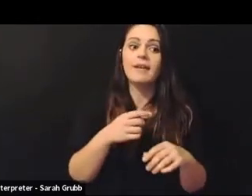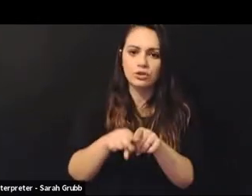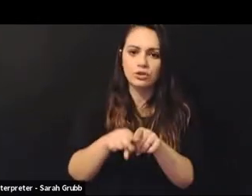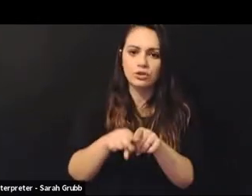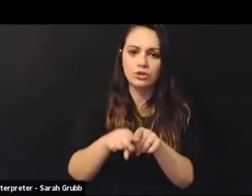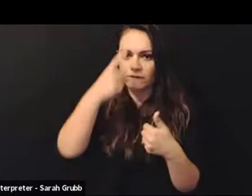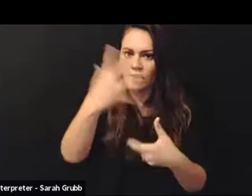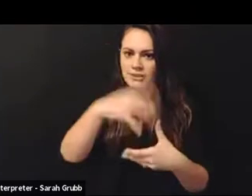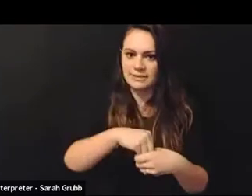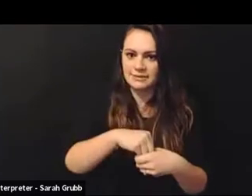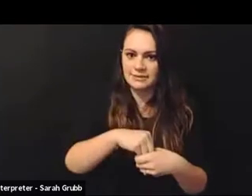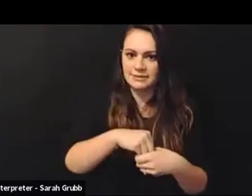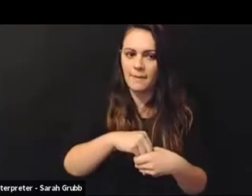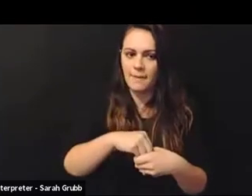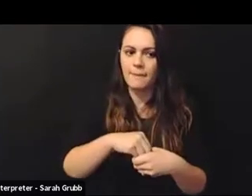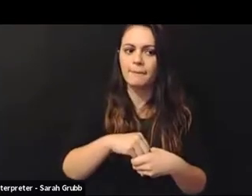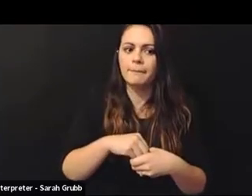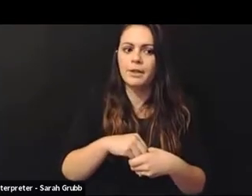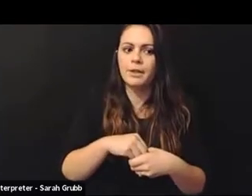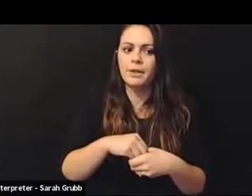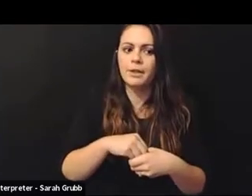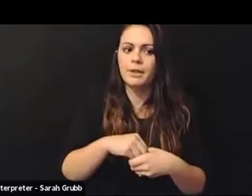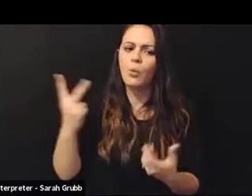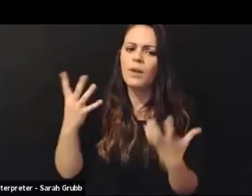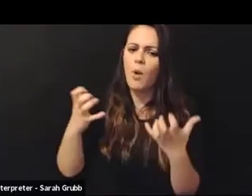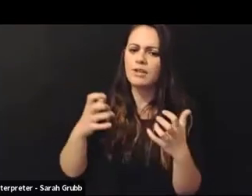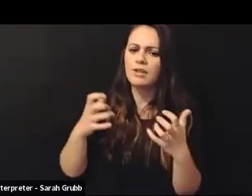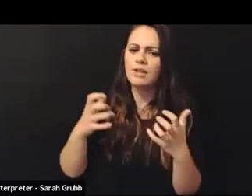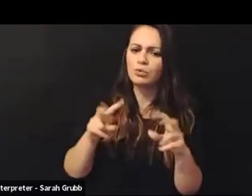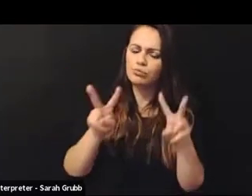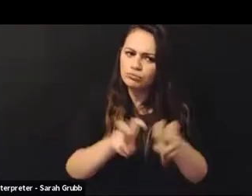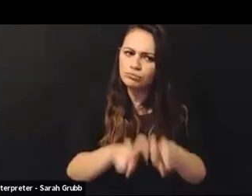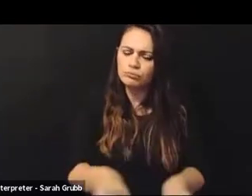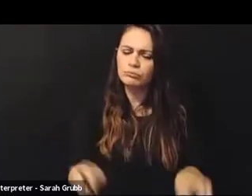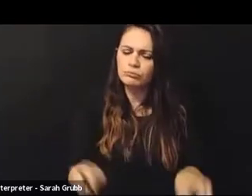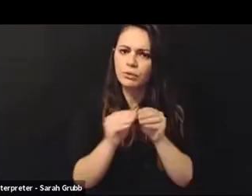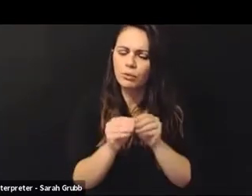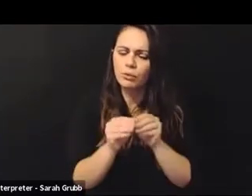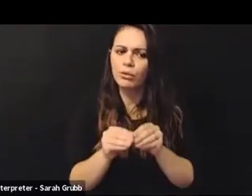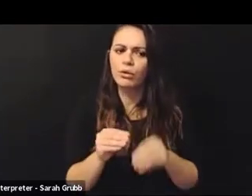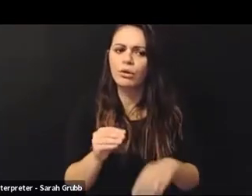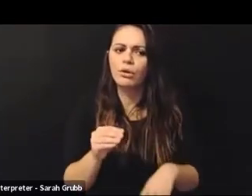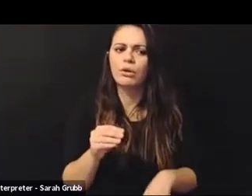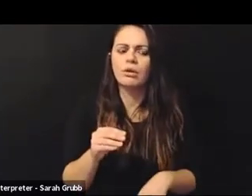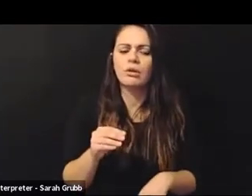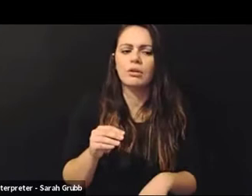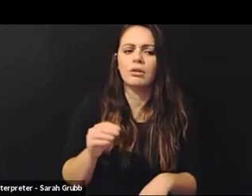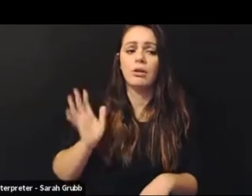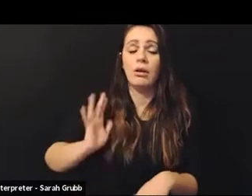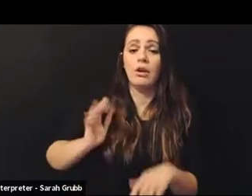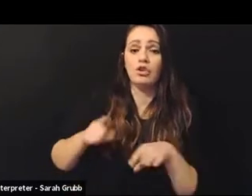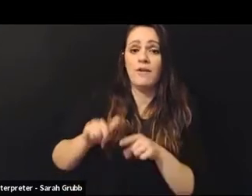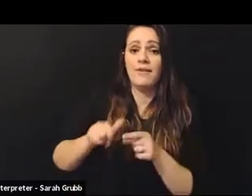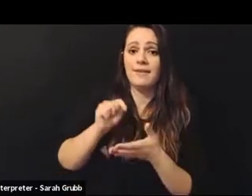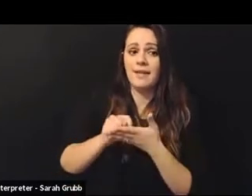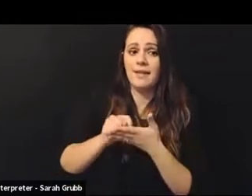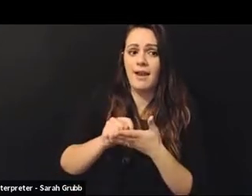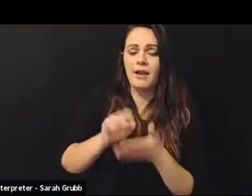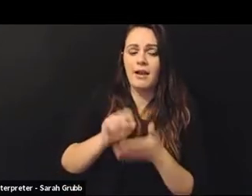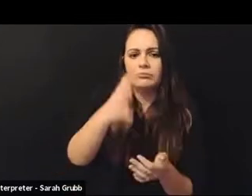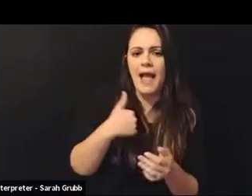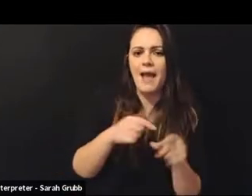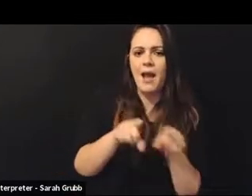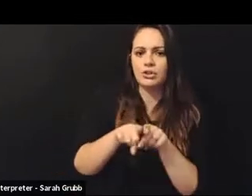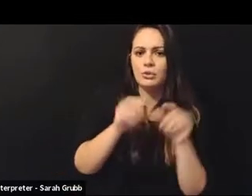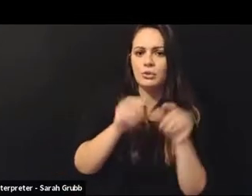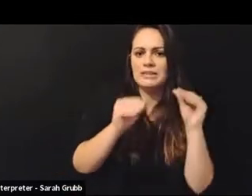wanted to kind of look at that more closely. And at the time, I also teach at San Francisco State